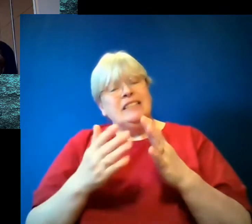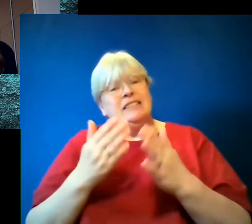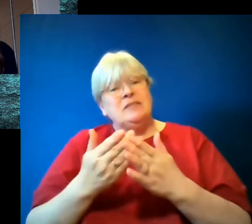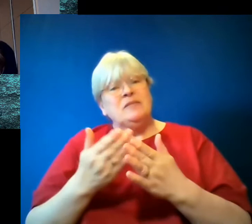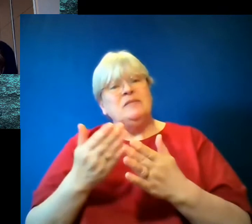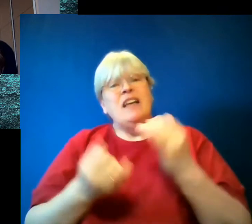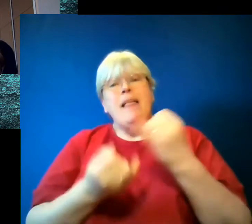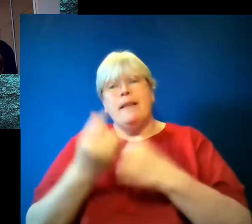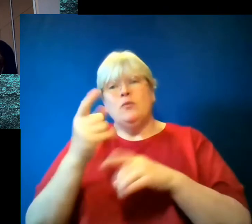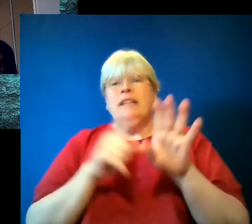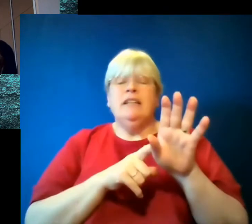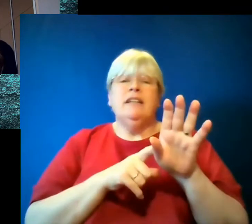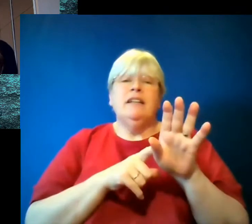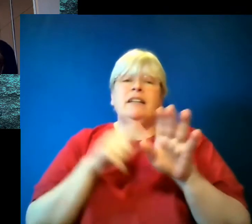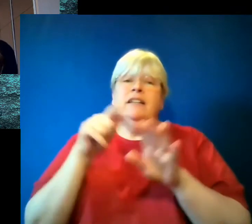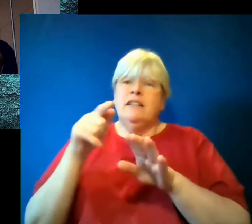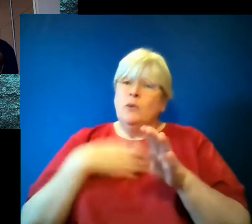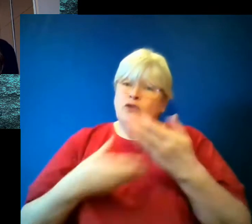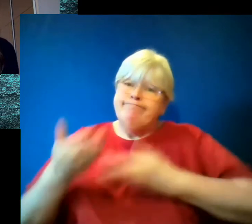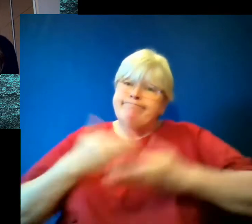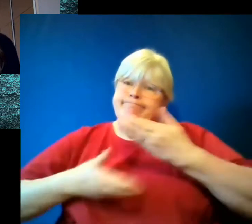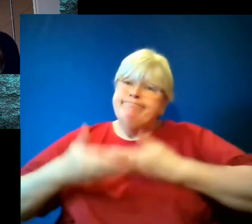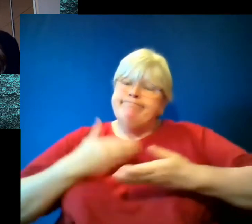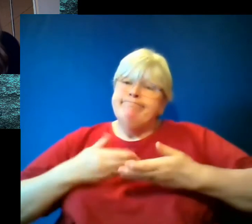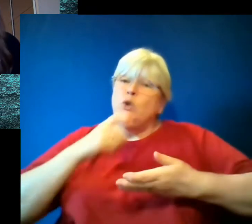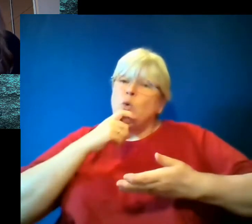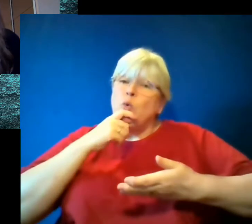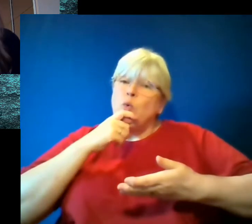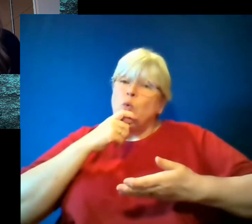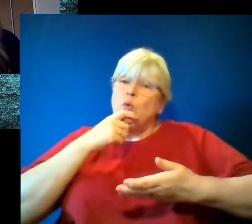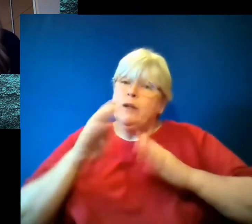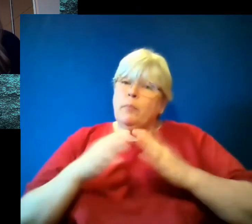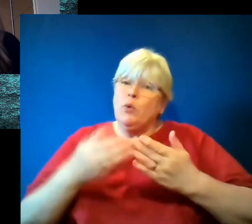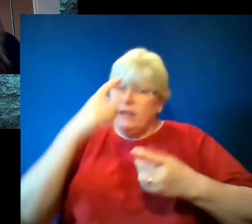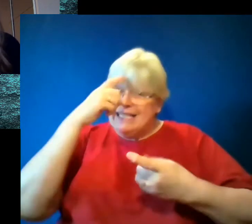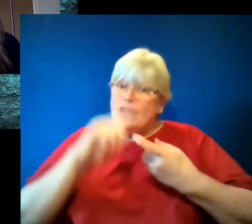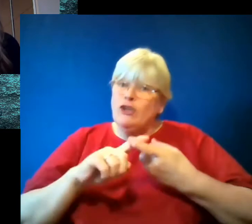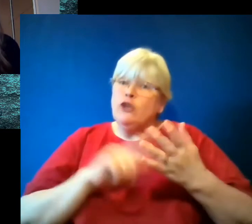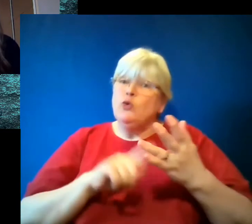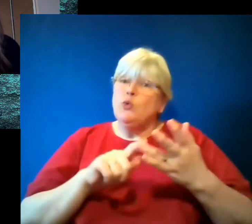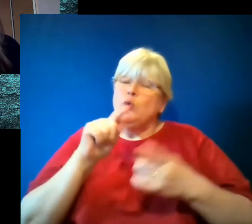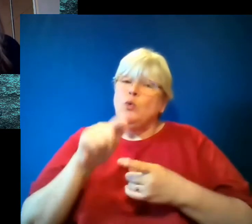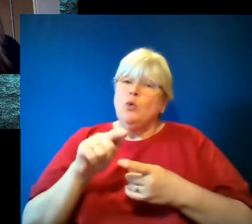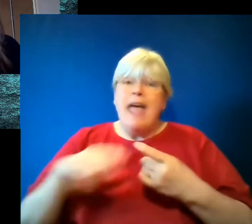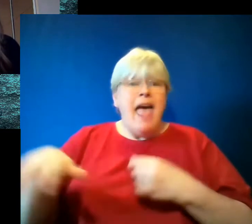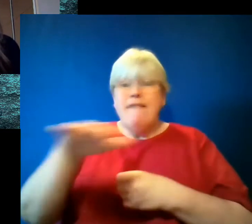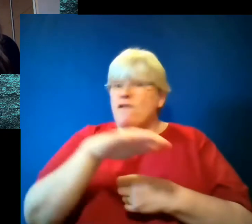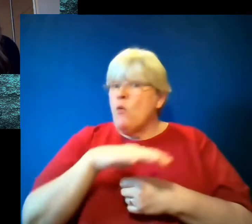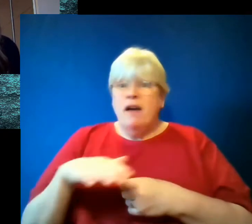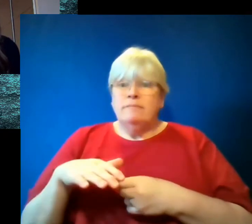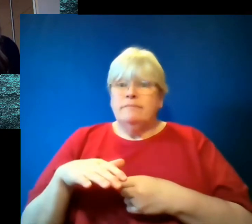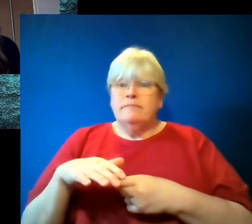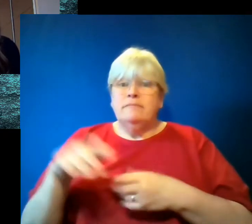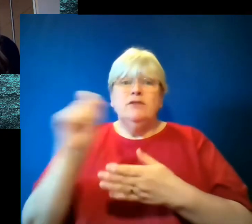as well. Do you just want to tell us a little bit about who this book is dedicated to? So everybody who wrote